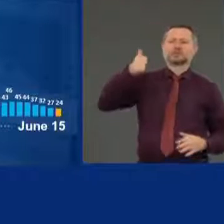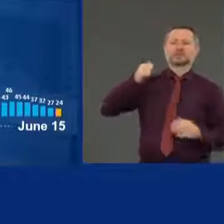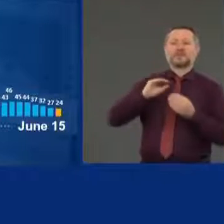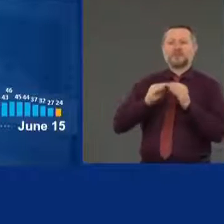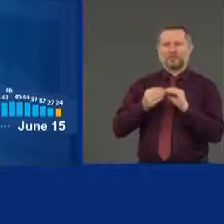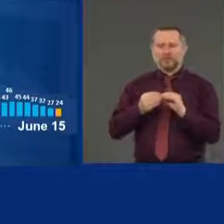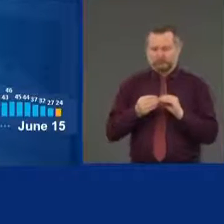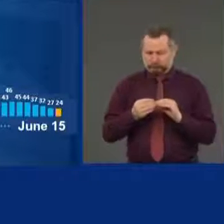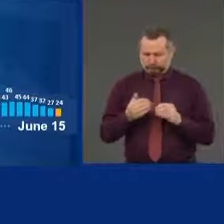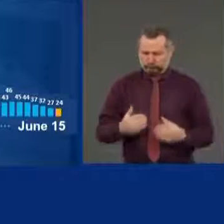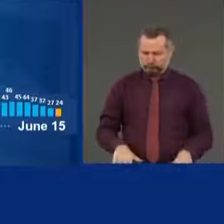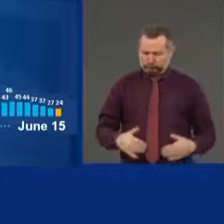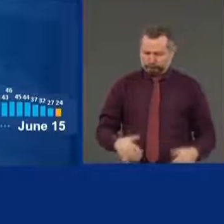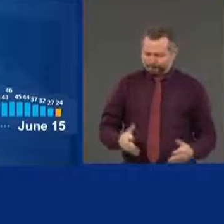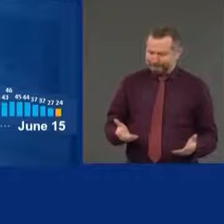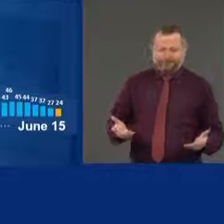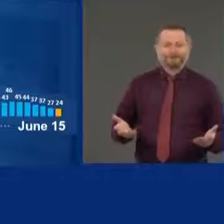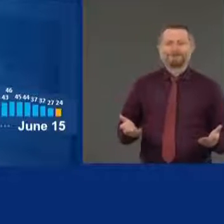even be